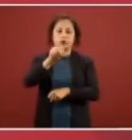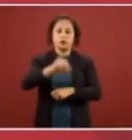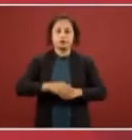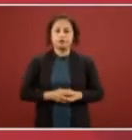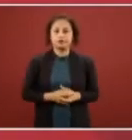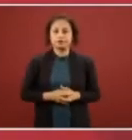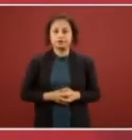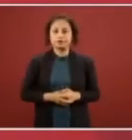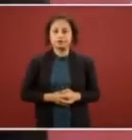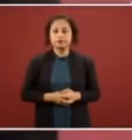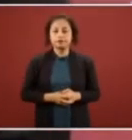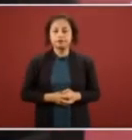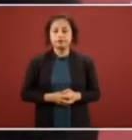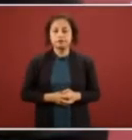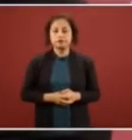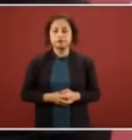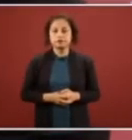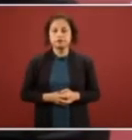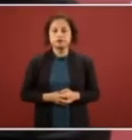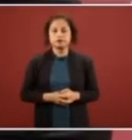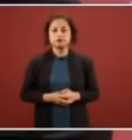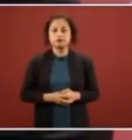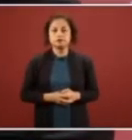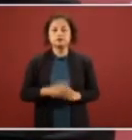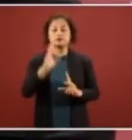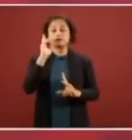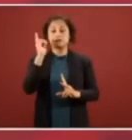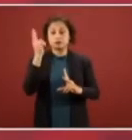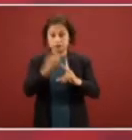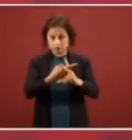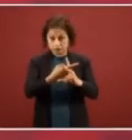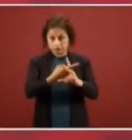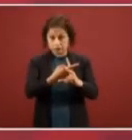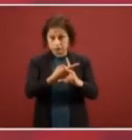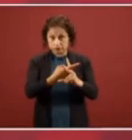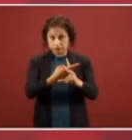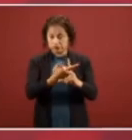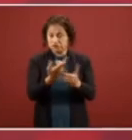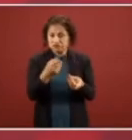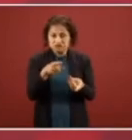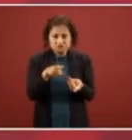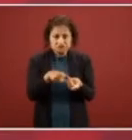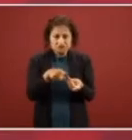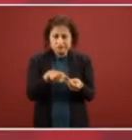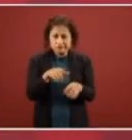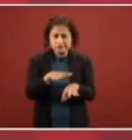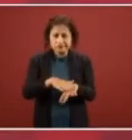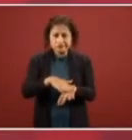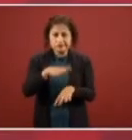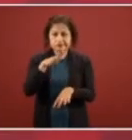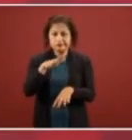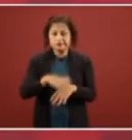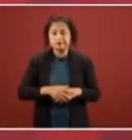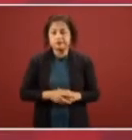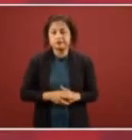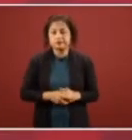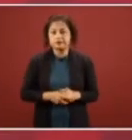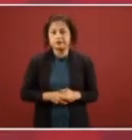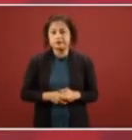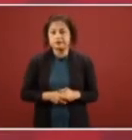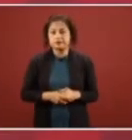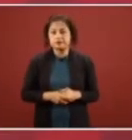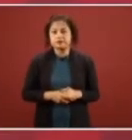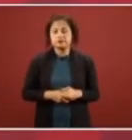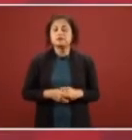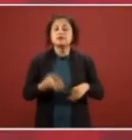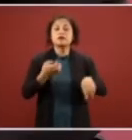Los homicidios the homicides se concentran are concentrated basically en 10